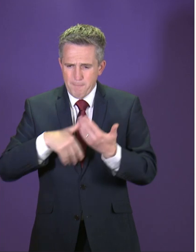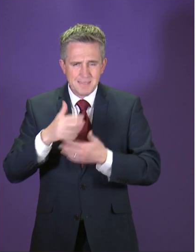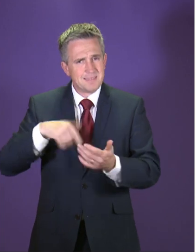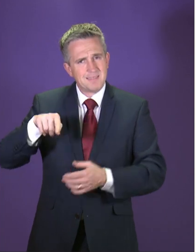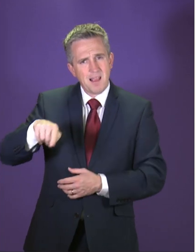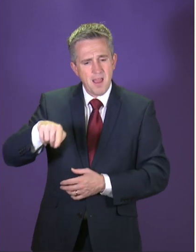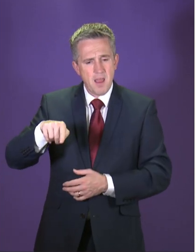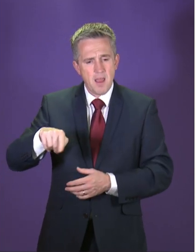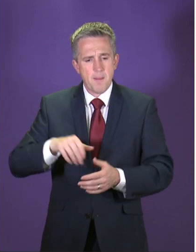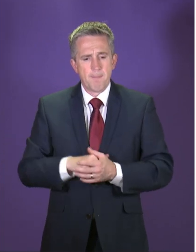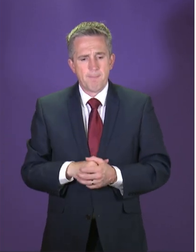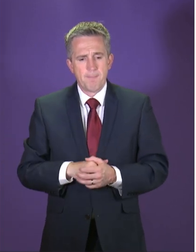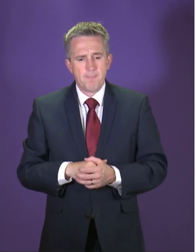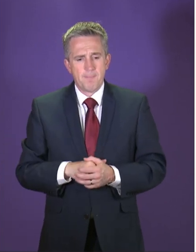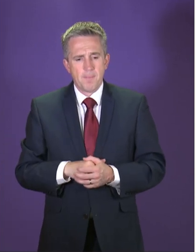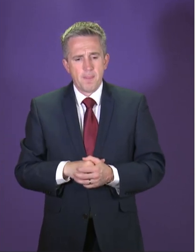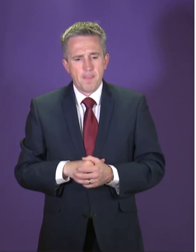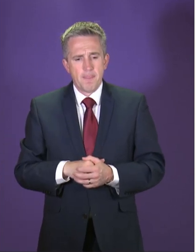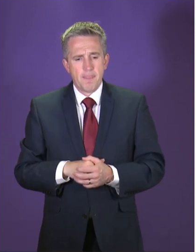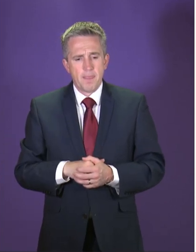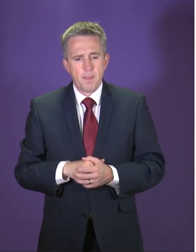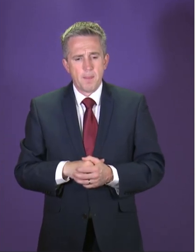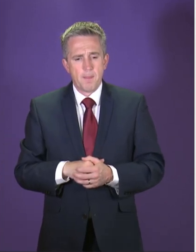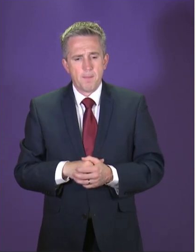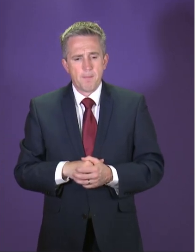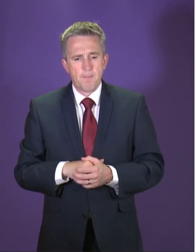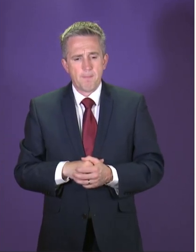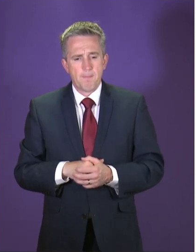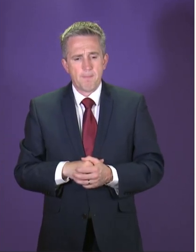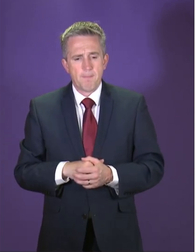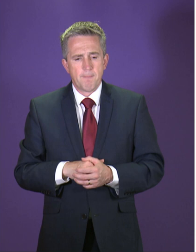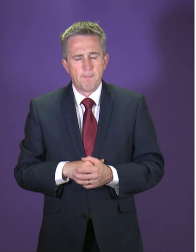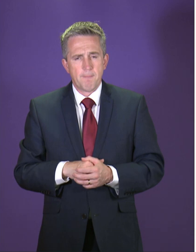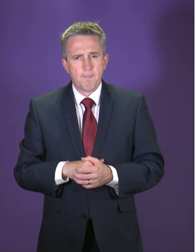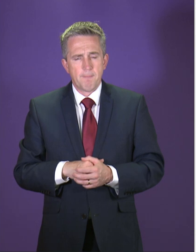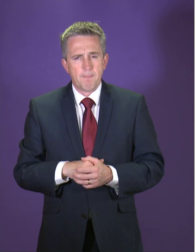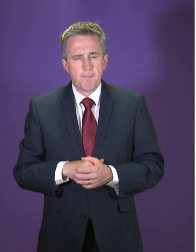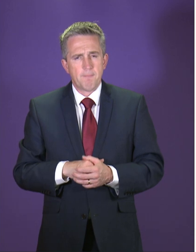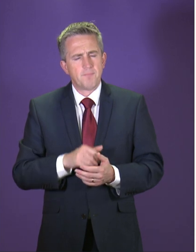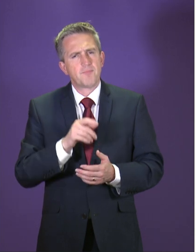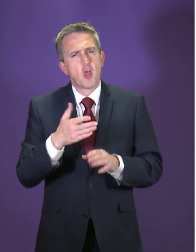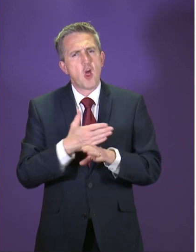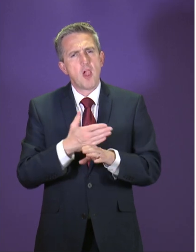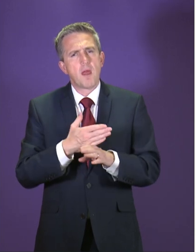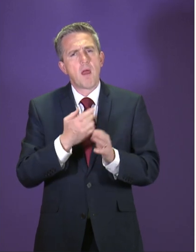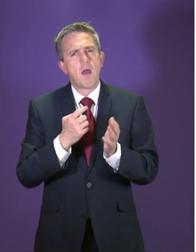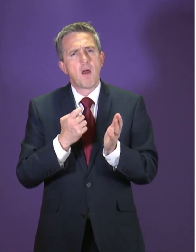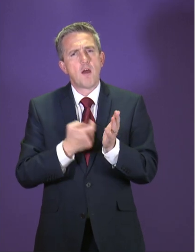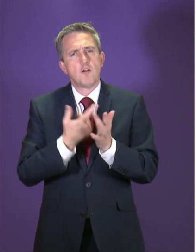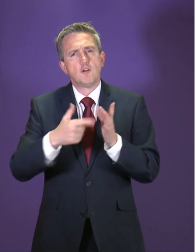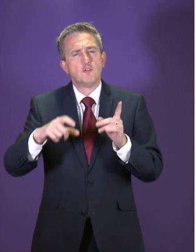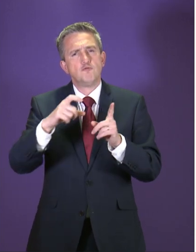to put a point on community, what Richard mentioned in the